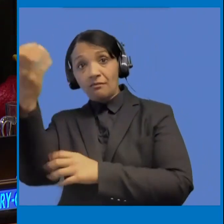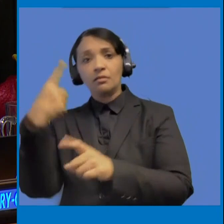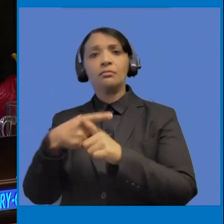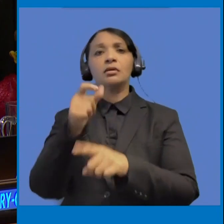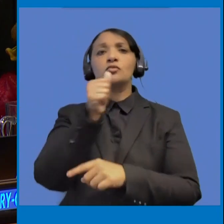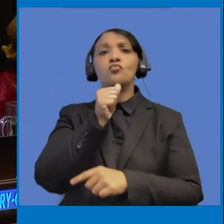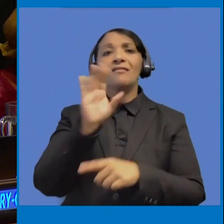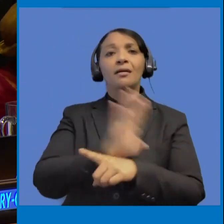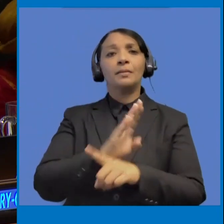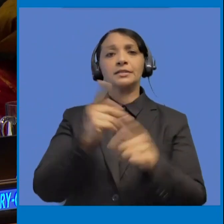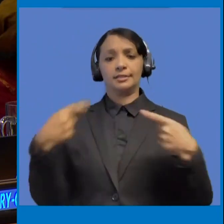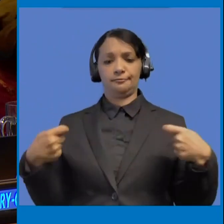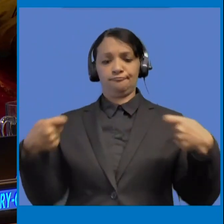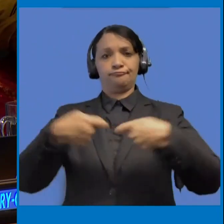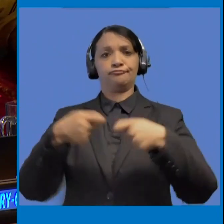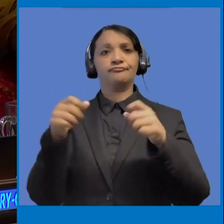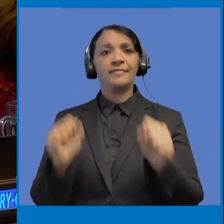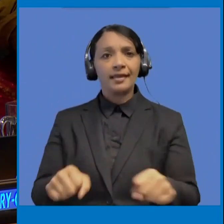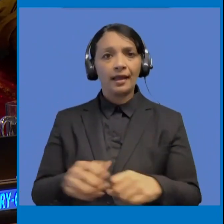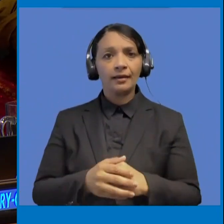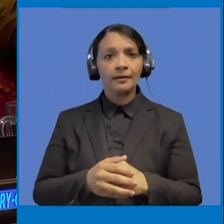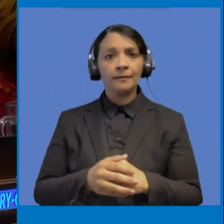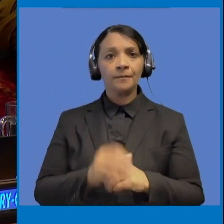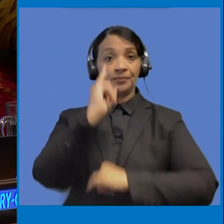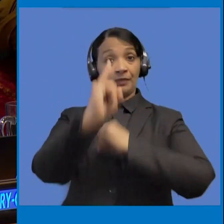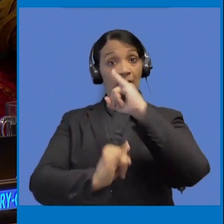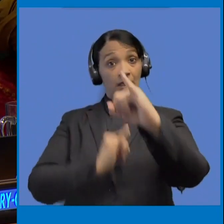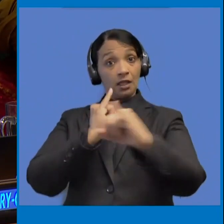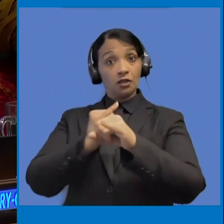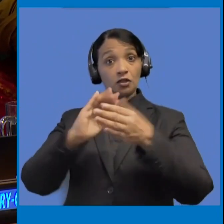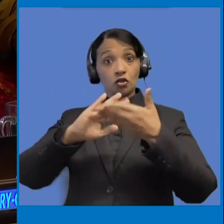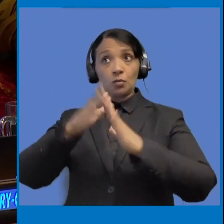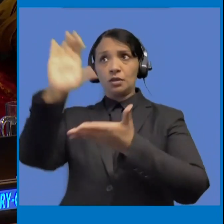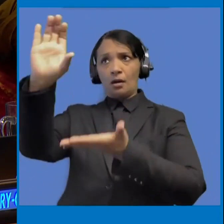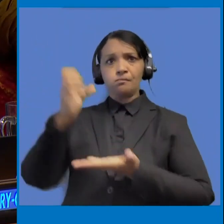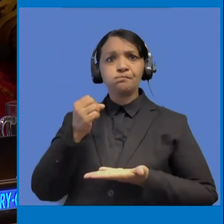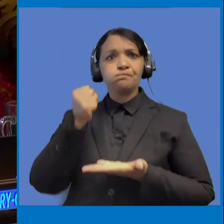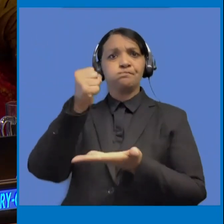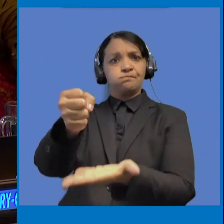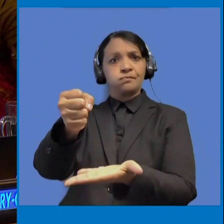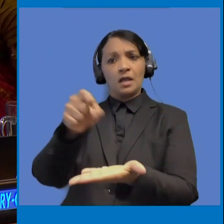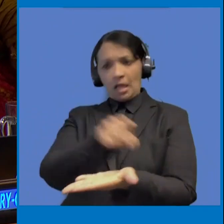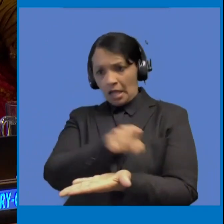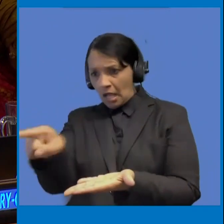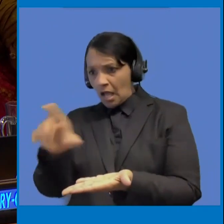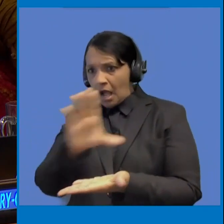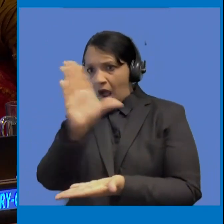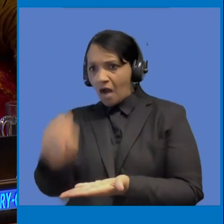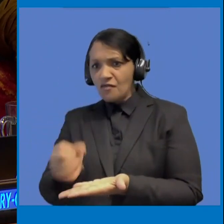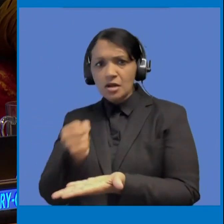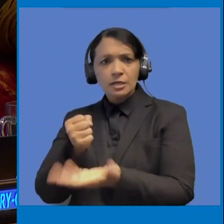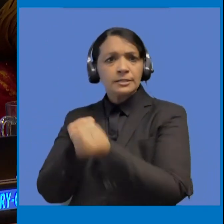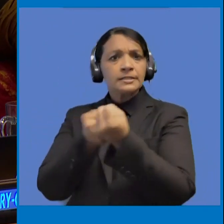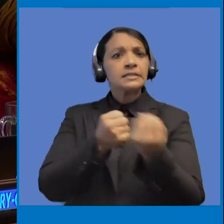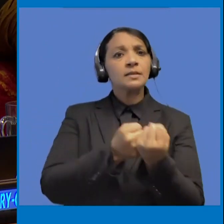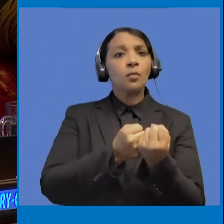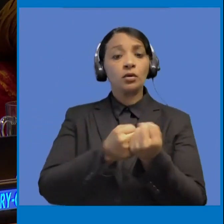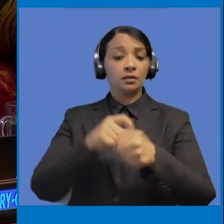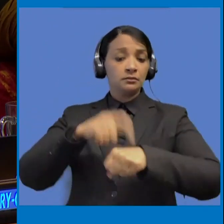time, the international community must support African countries in addressing their financial needs in the medium and long